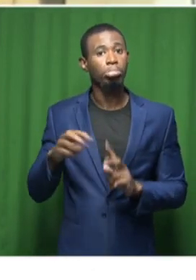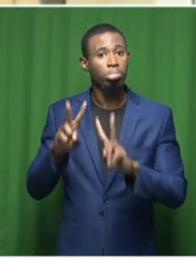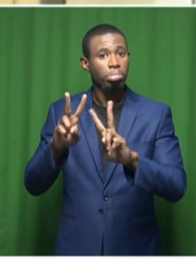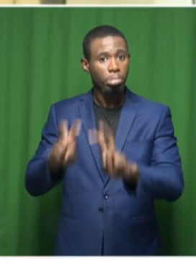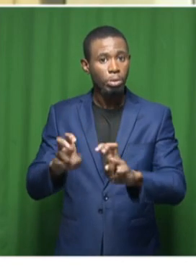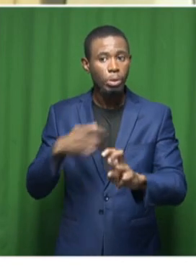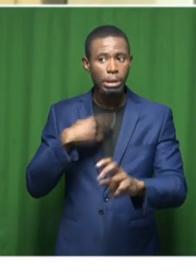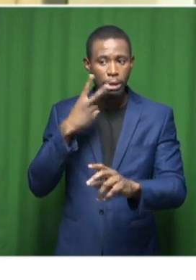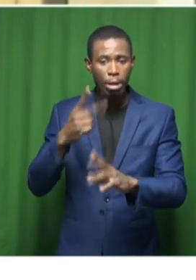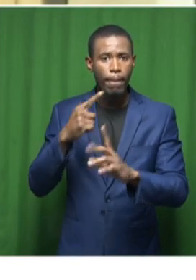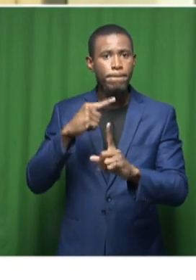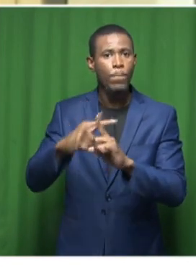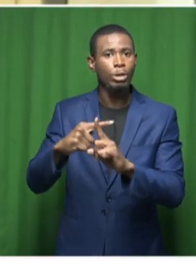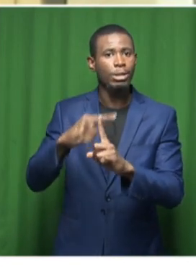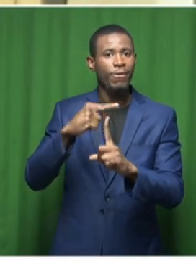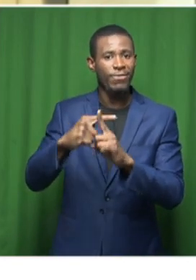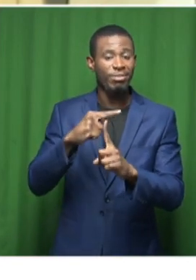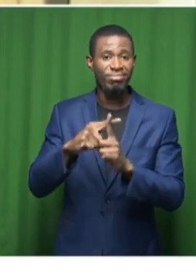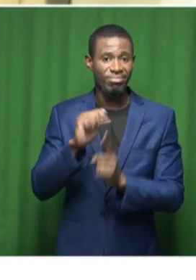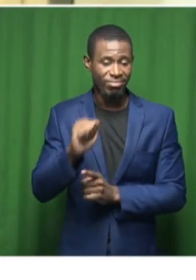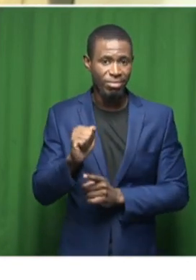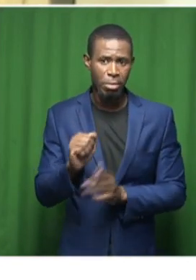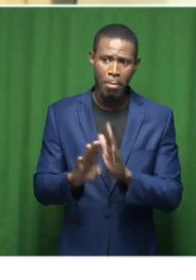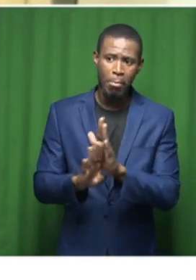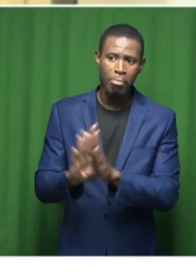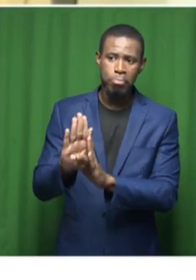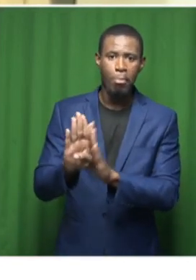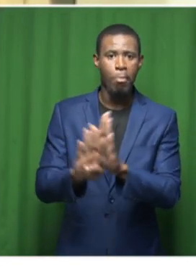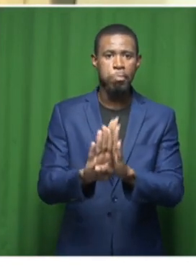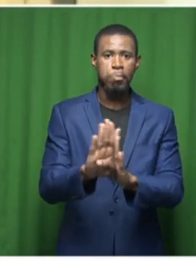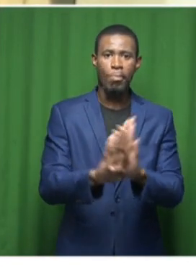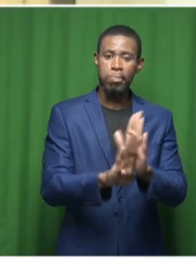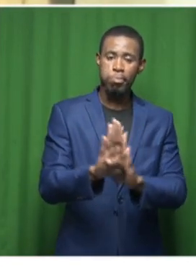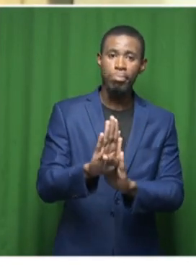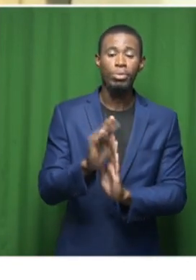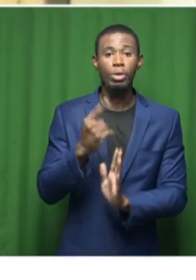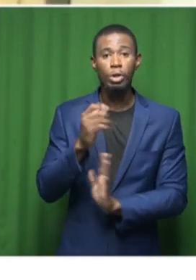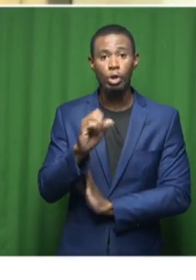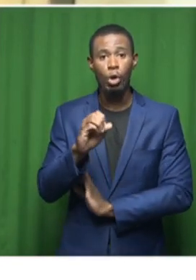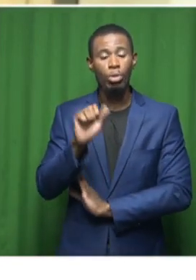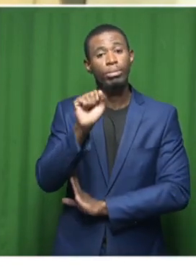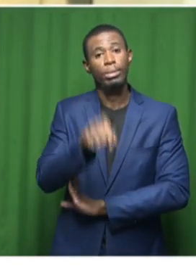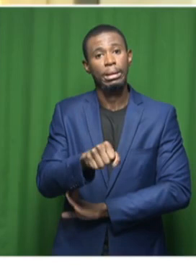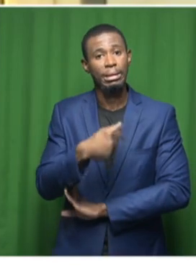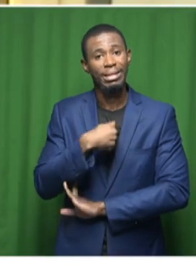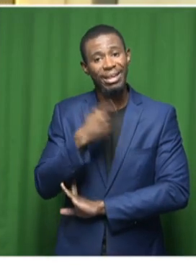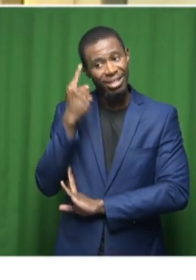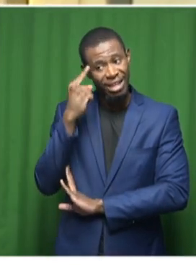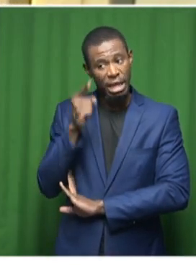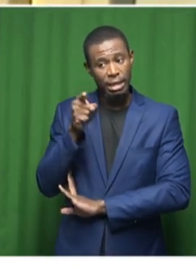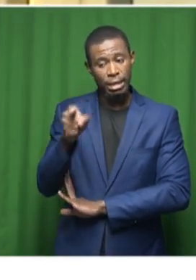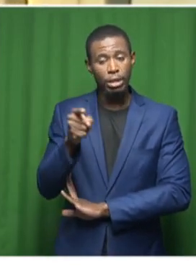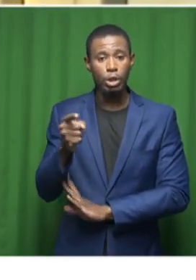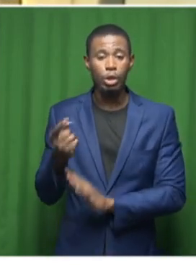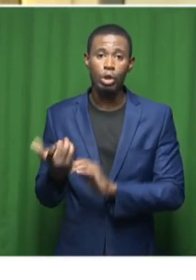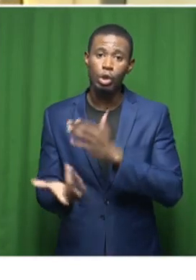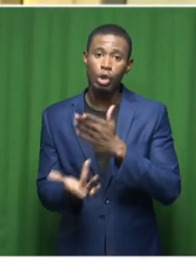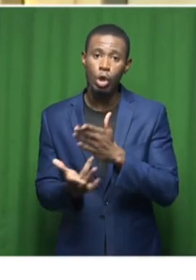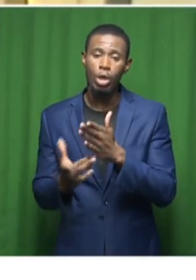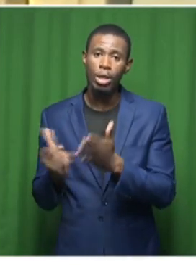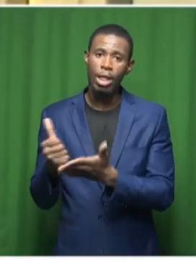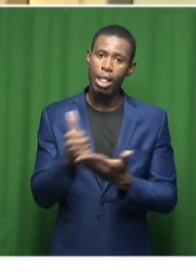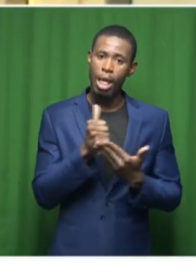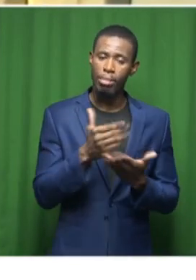see really positive signs of improvement. So yes, I think the technology can help us have a